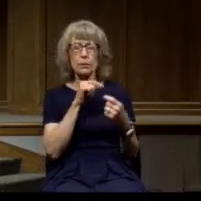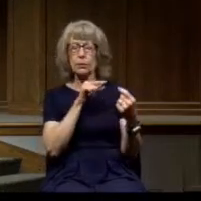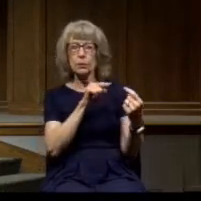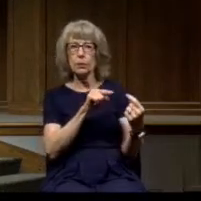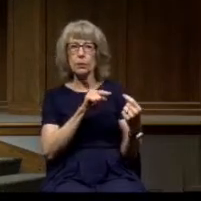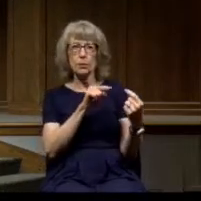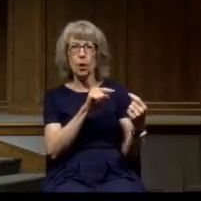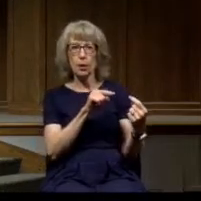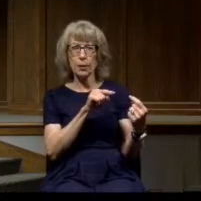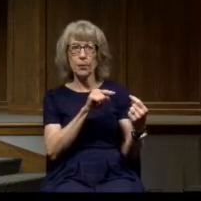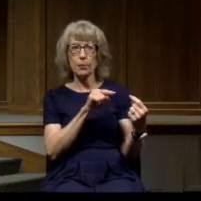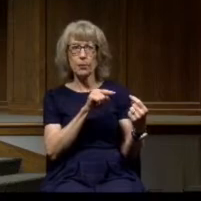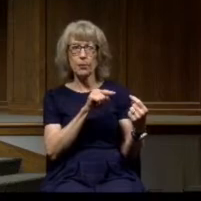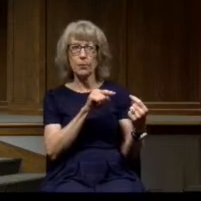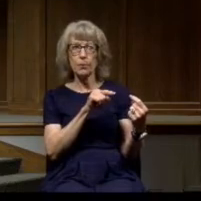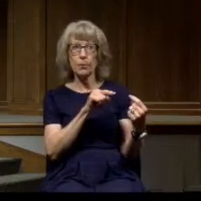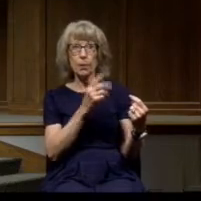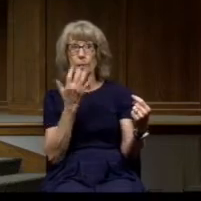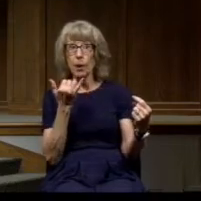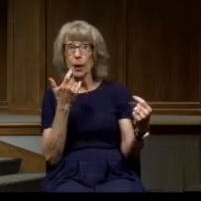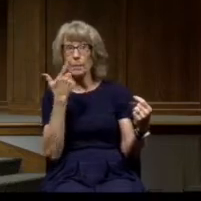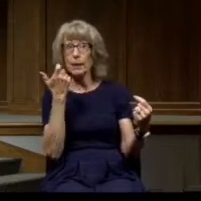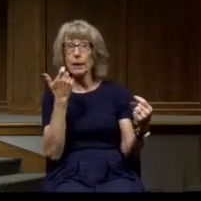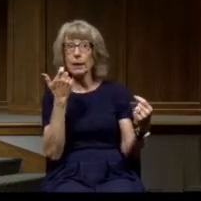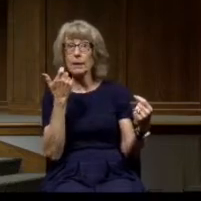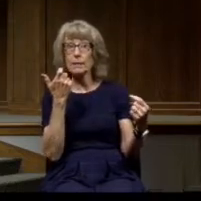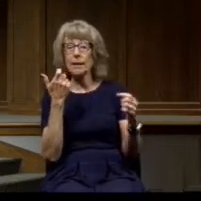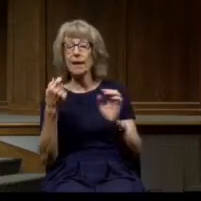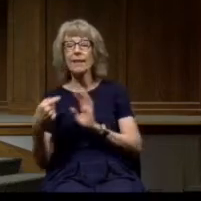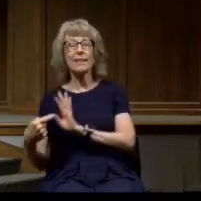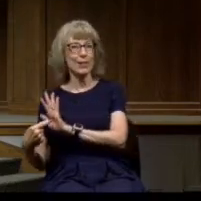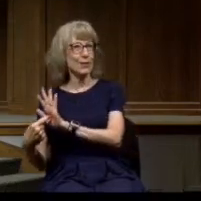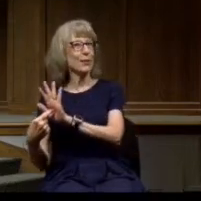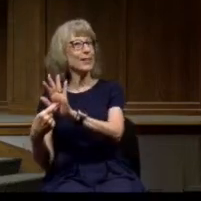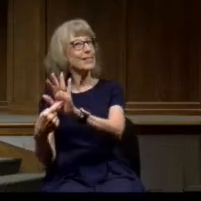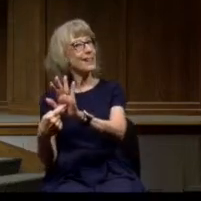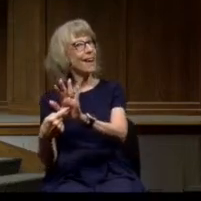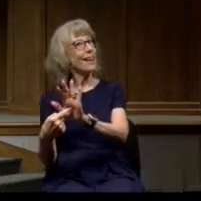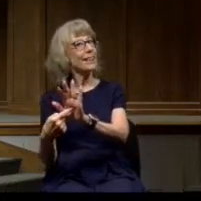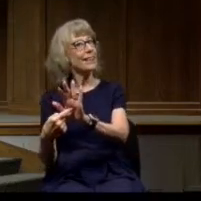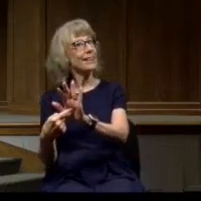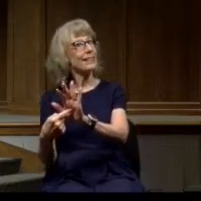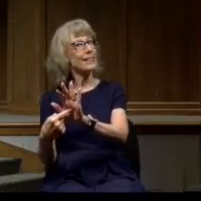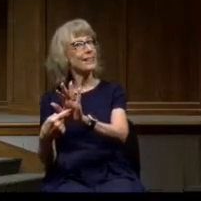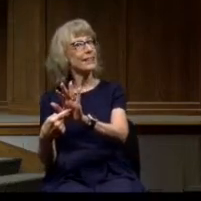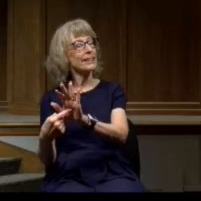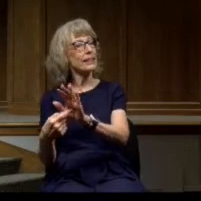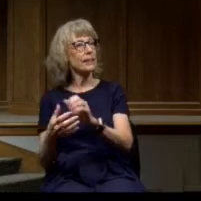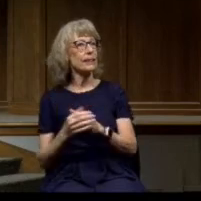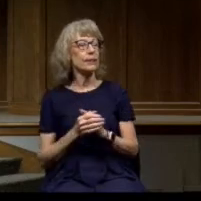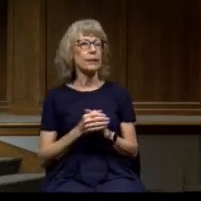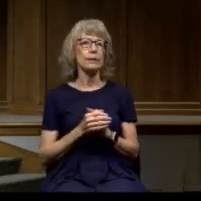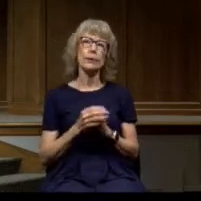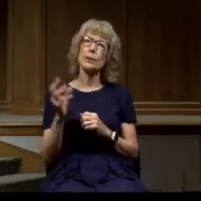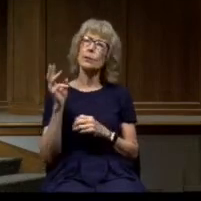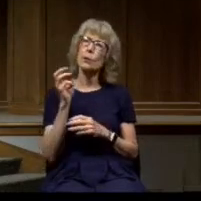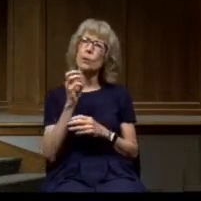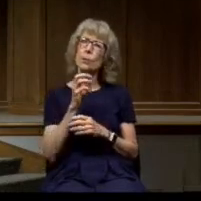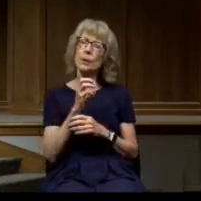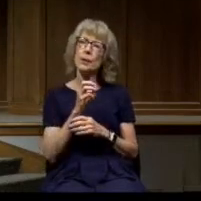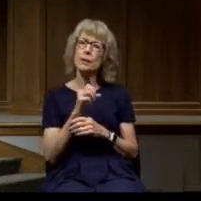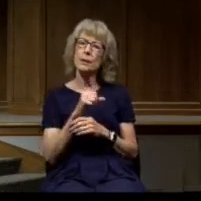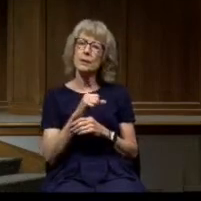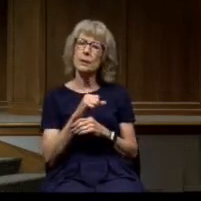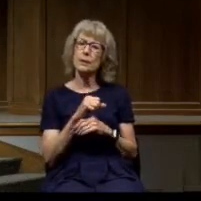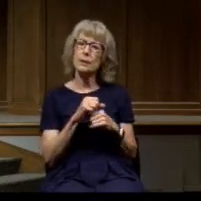that leads to the shining. Because if you know the letter of Philippians, if you read through it, it actually seems pretty weird that he says it at this point,